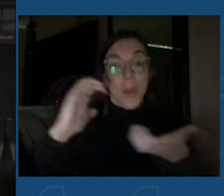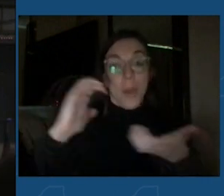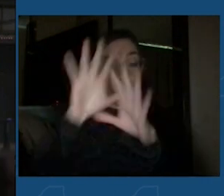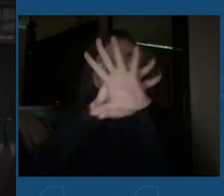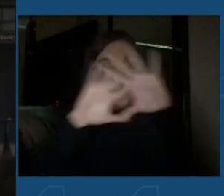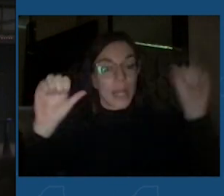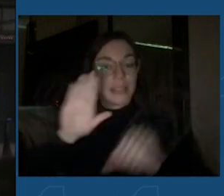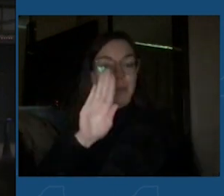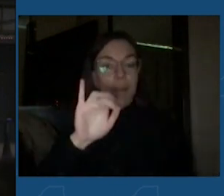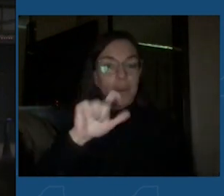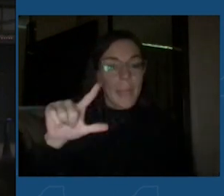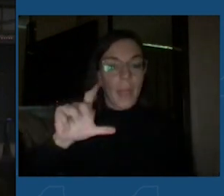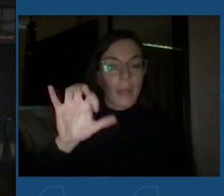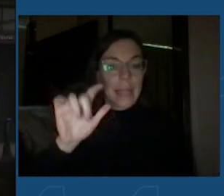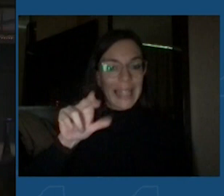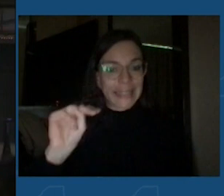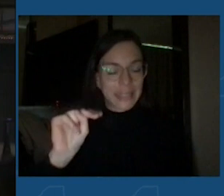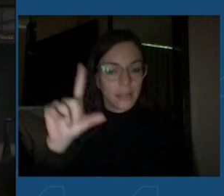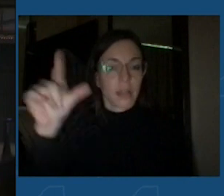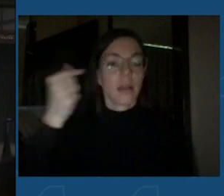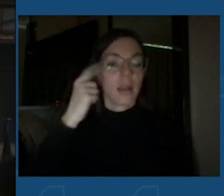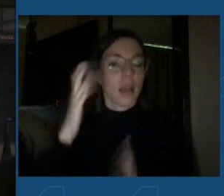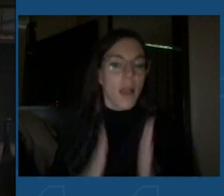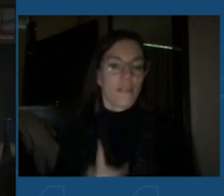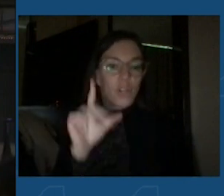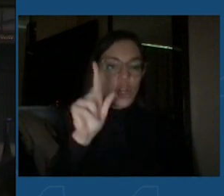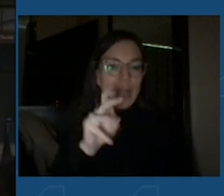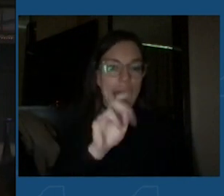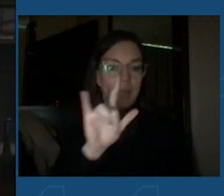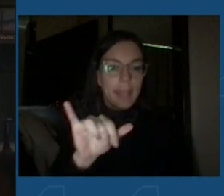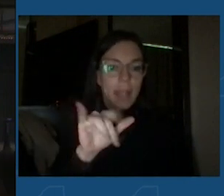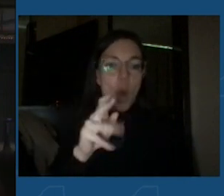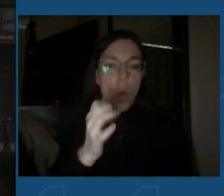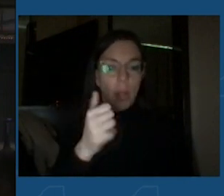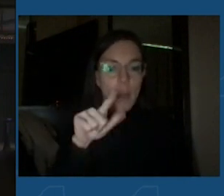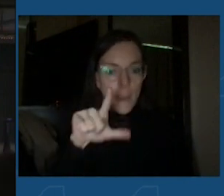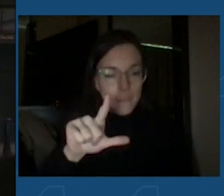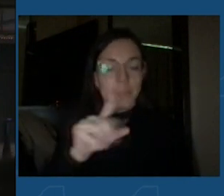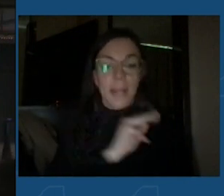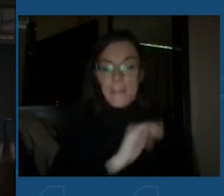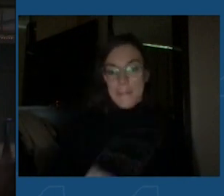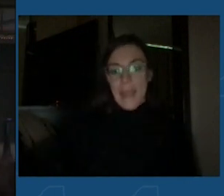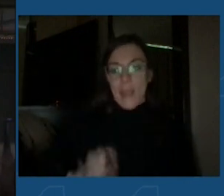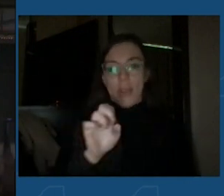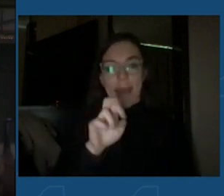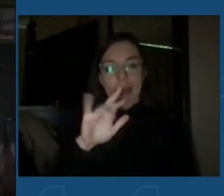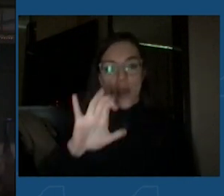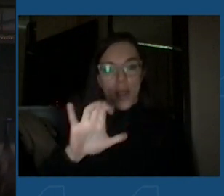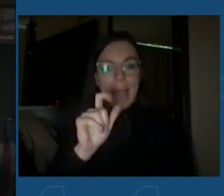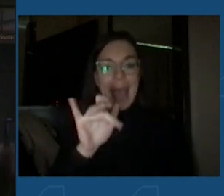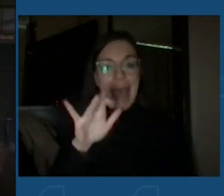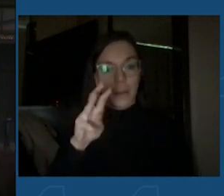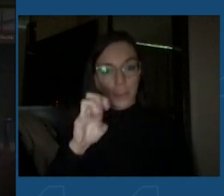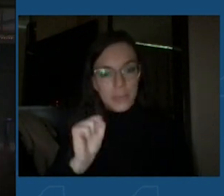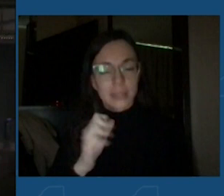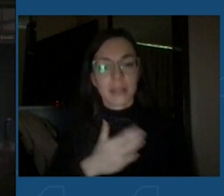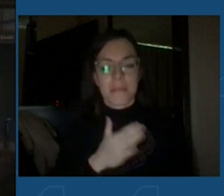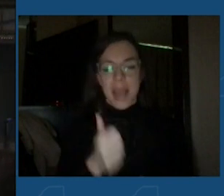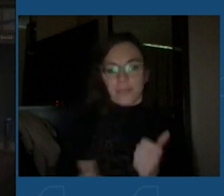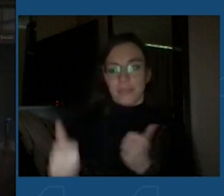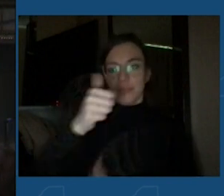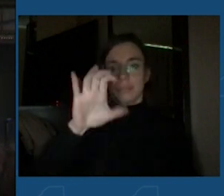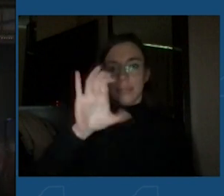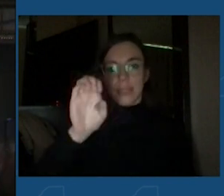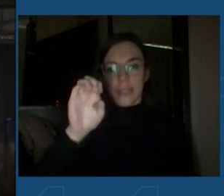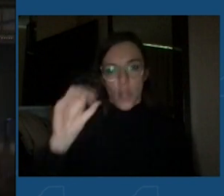Governor Kathy Hochul, Mayor Eric Adams, and NYSERDA President and CEO Doreen Harris can be